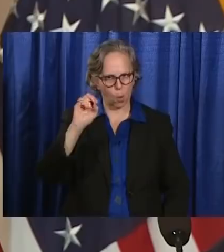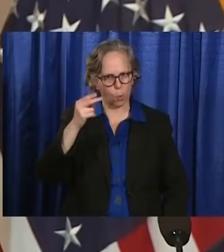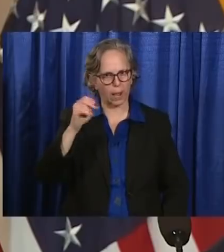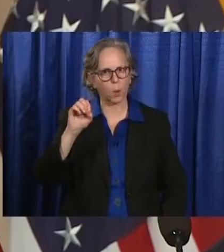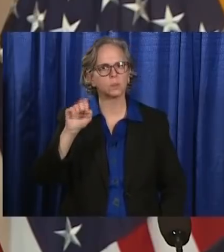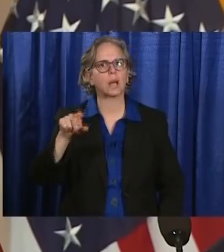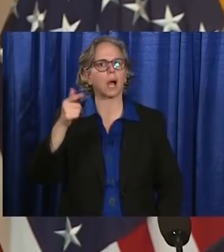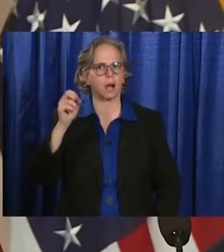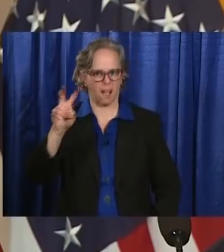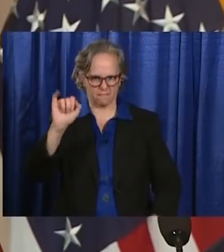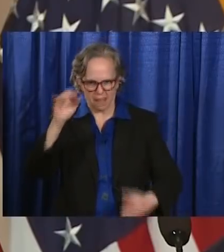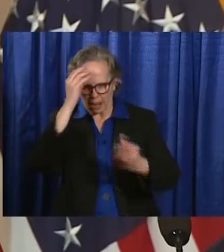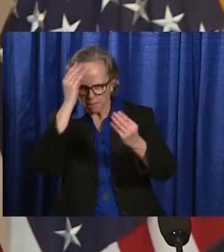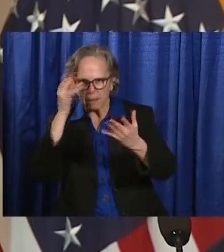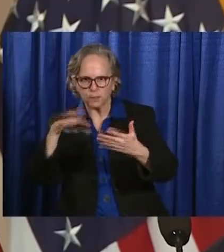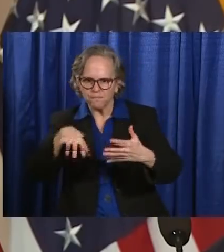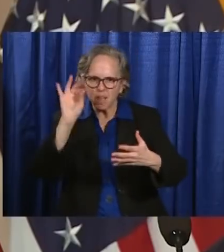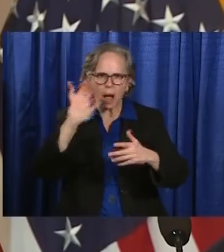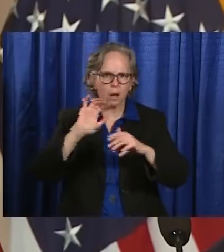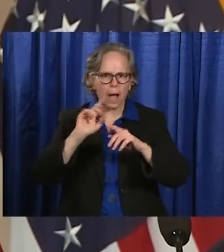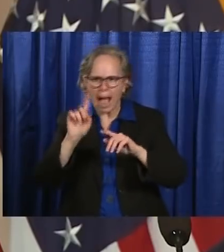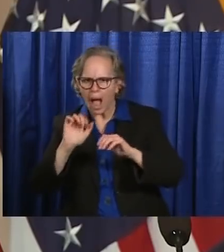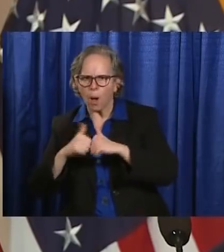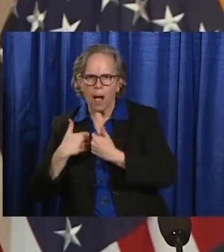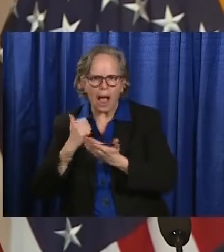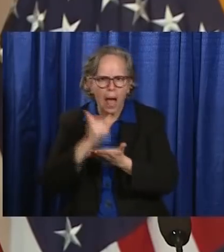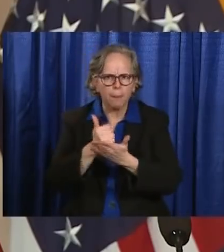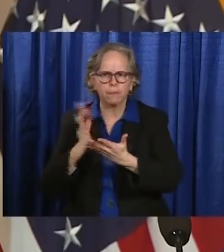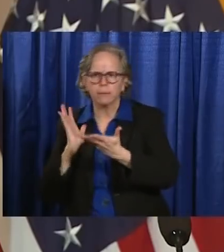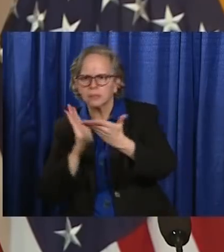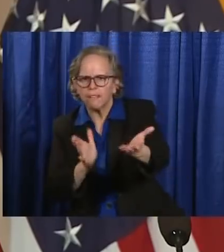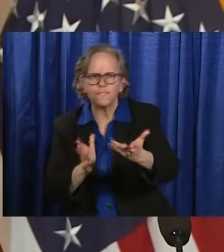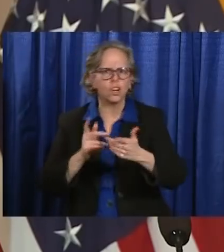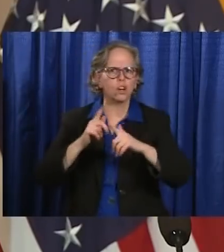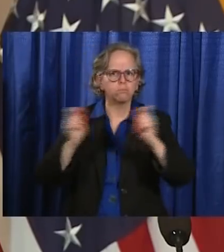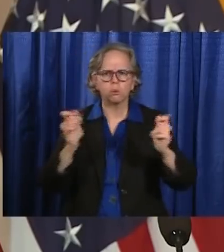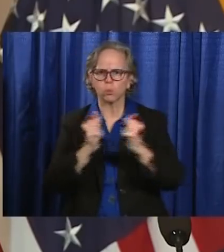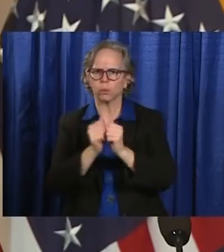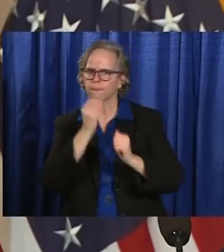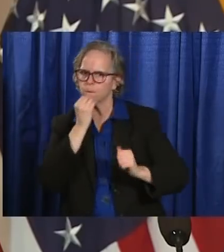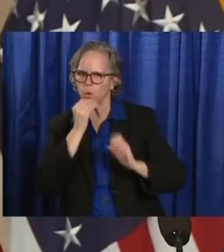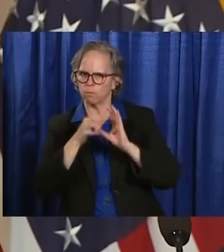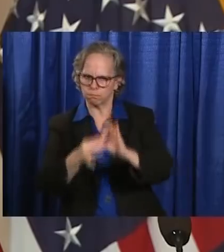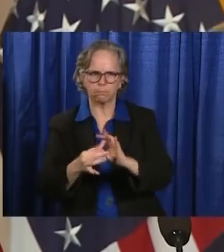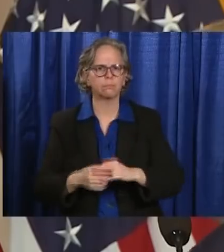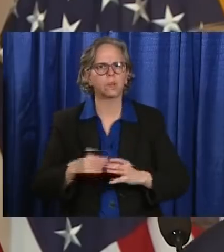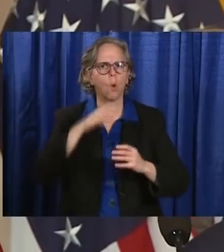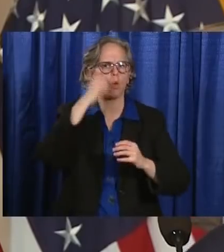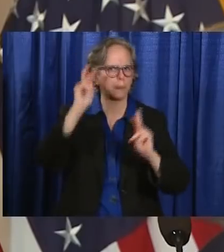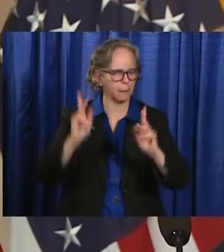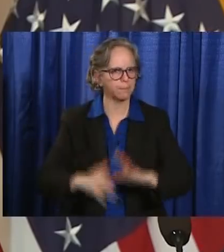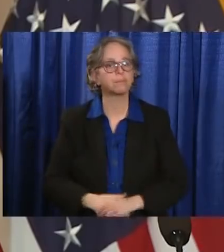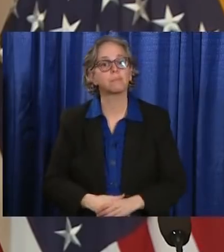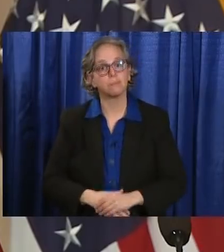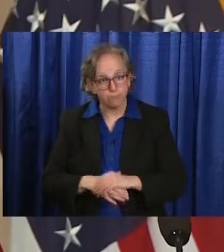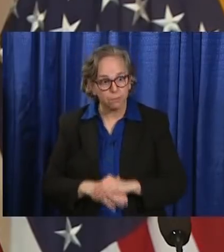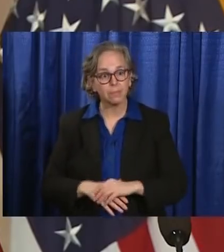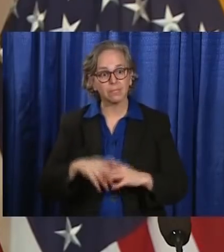about living, our living arrangements across the state and how they are impacting older adults, particularly during